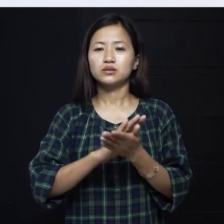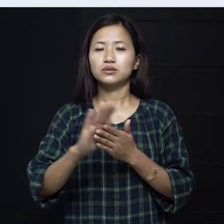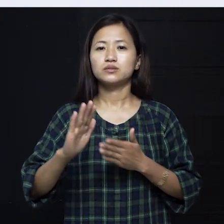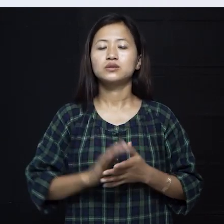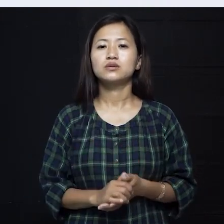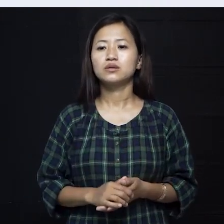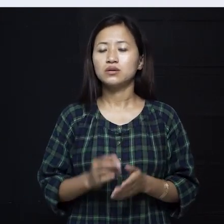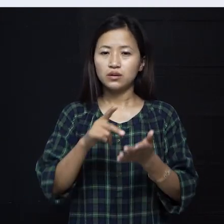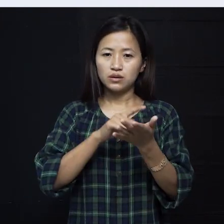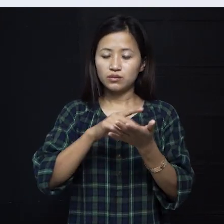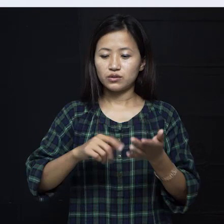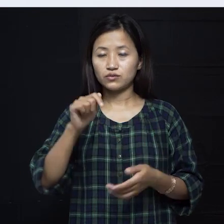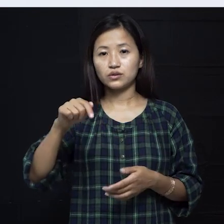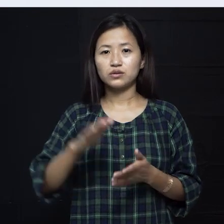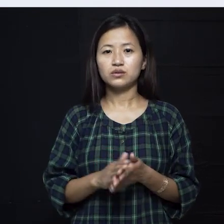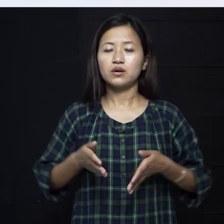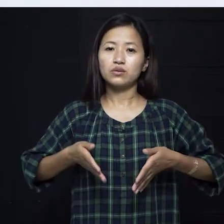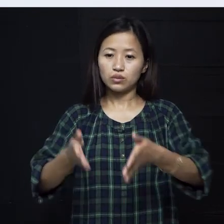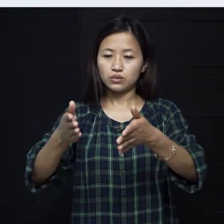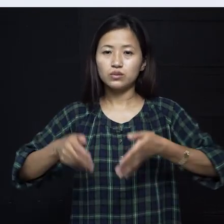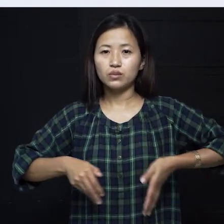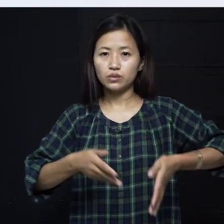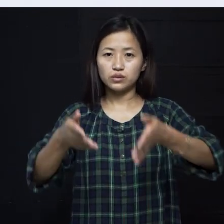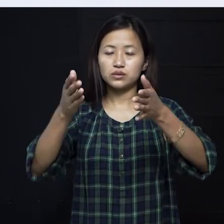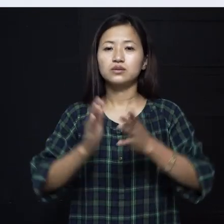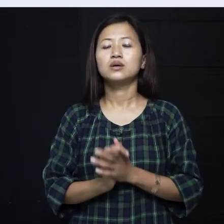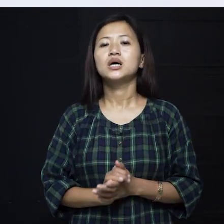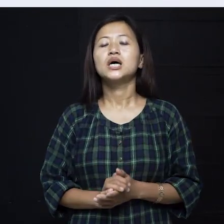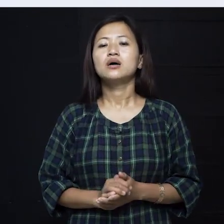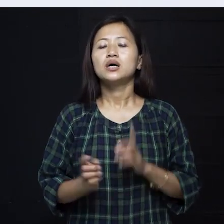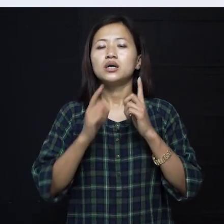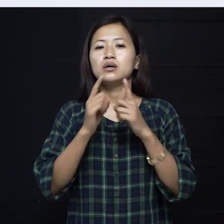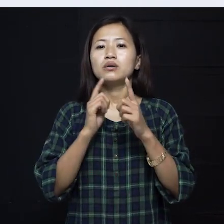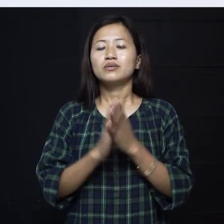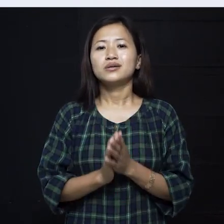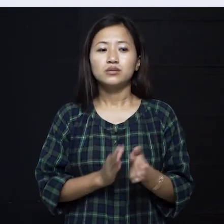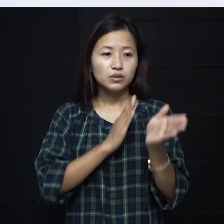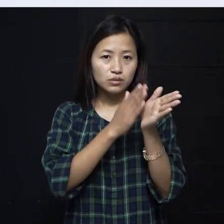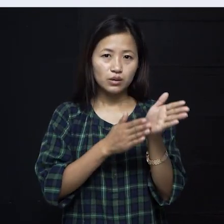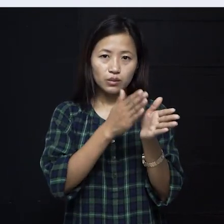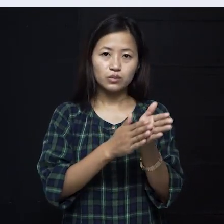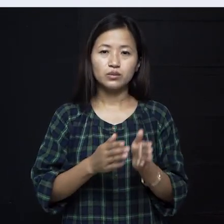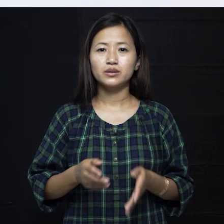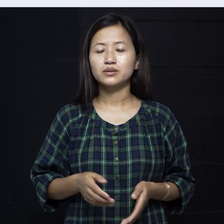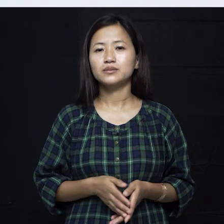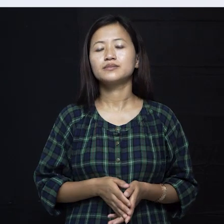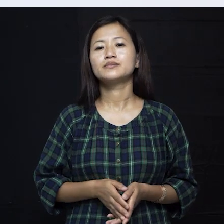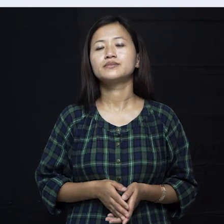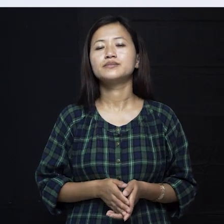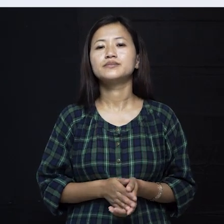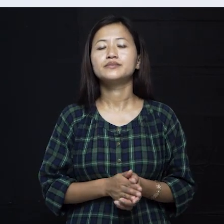Okay, then apart from these roadways, we have also discussed about railways, isn't it? Railways.